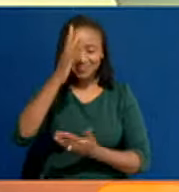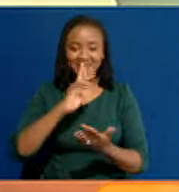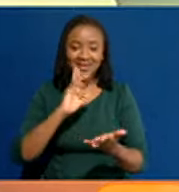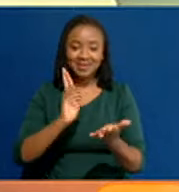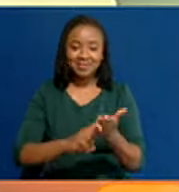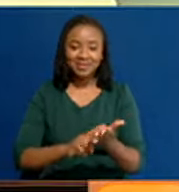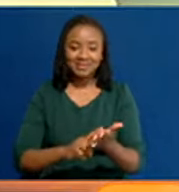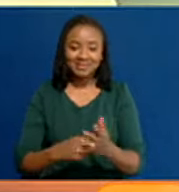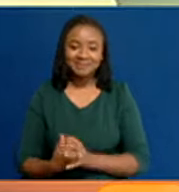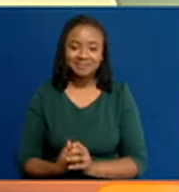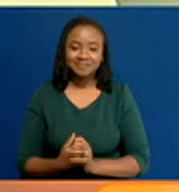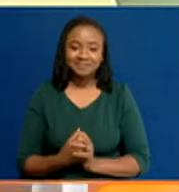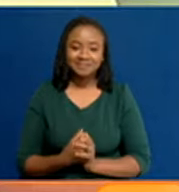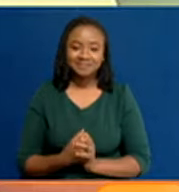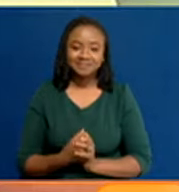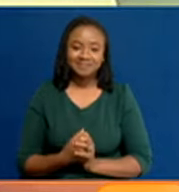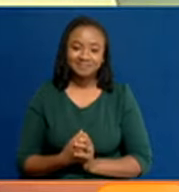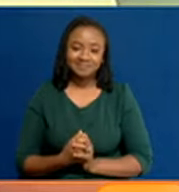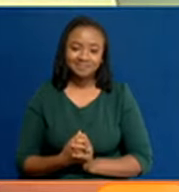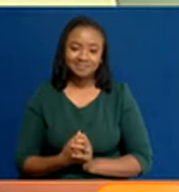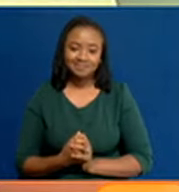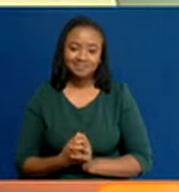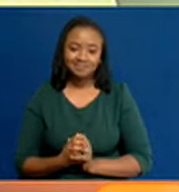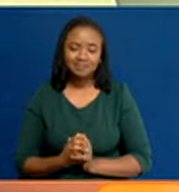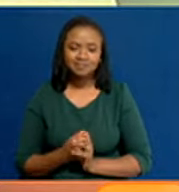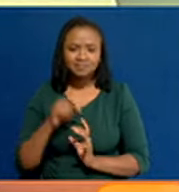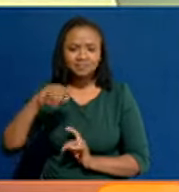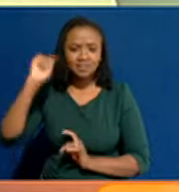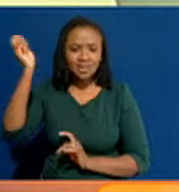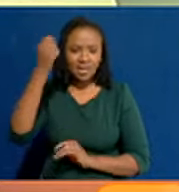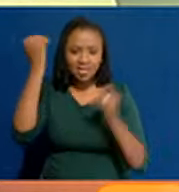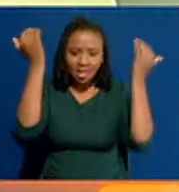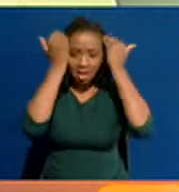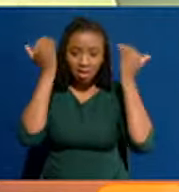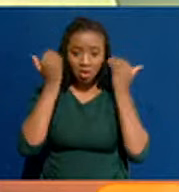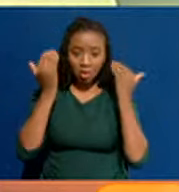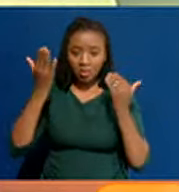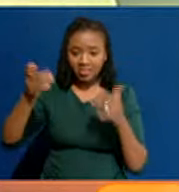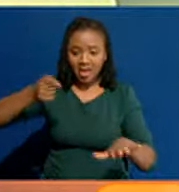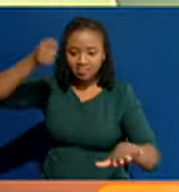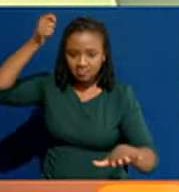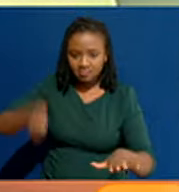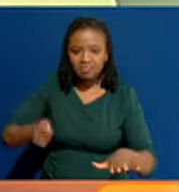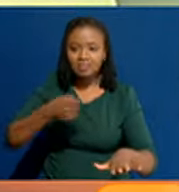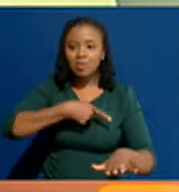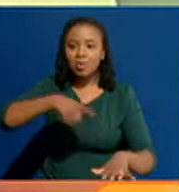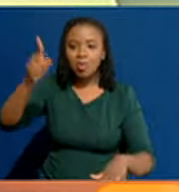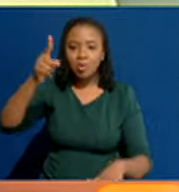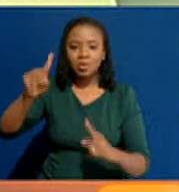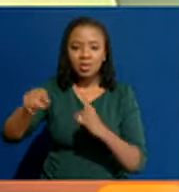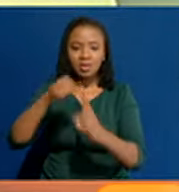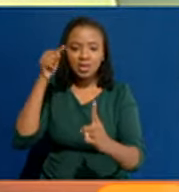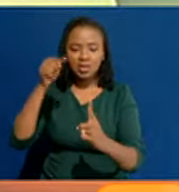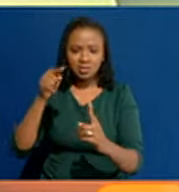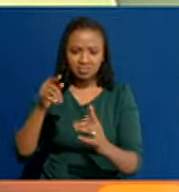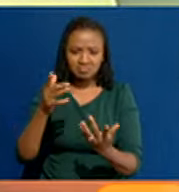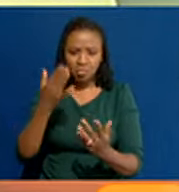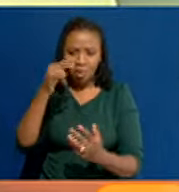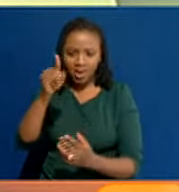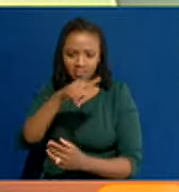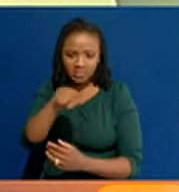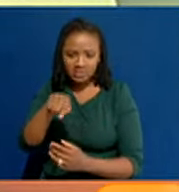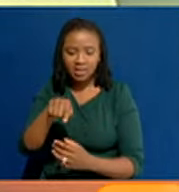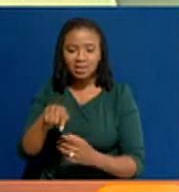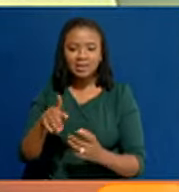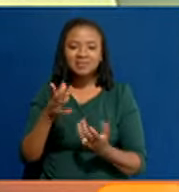The campaign to have Kenya completely abolish the death penalty is gaining momentum. The penal code amendment bill, which is being fronted